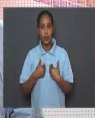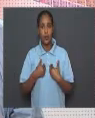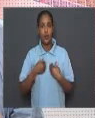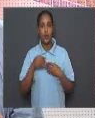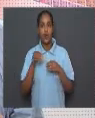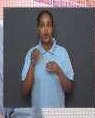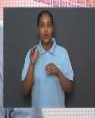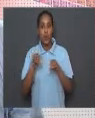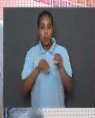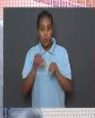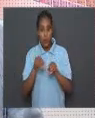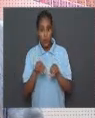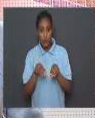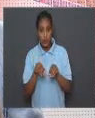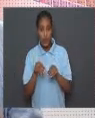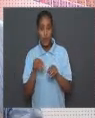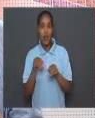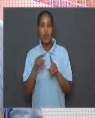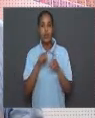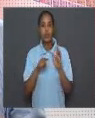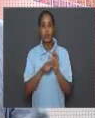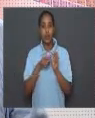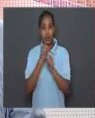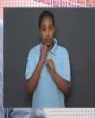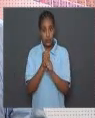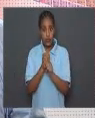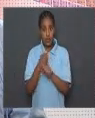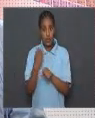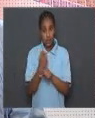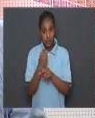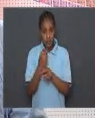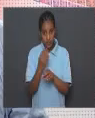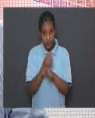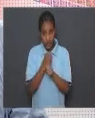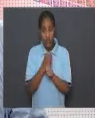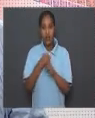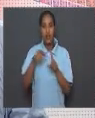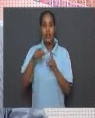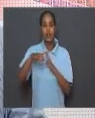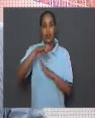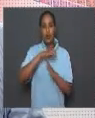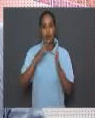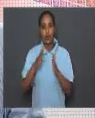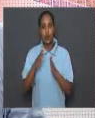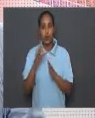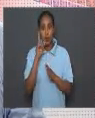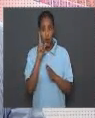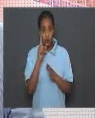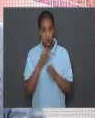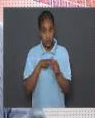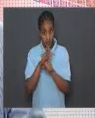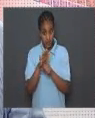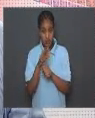mobile ions. All we have to do is take an electrolytic cell, like the one we just